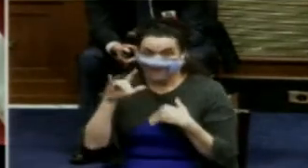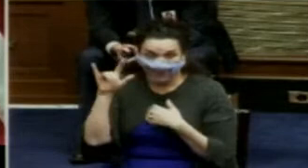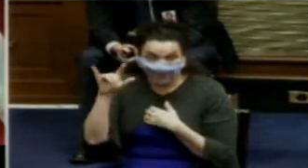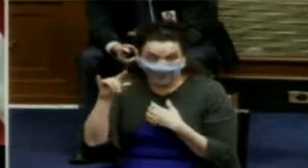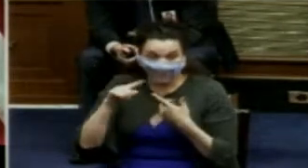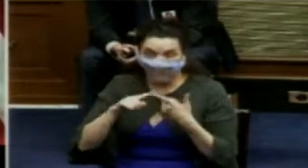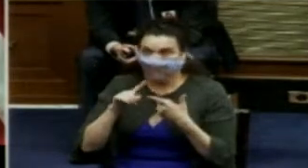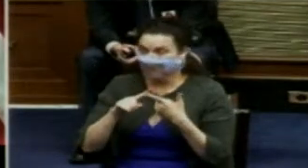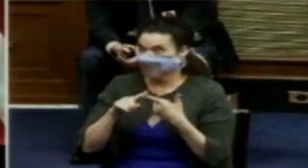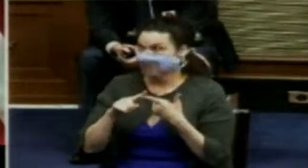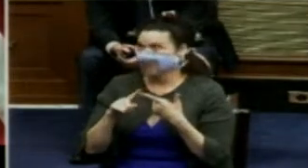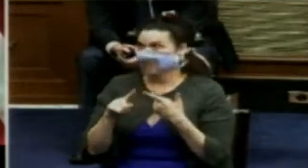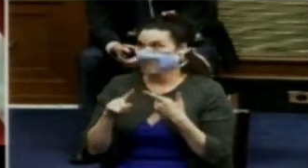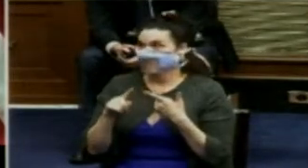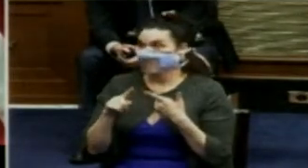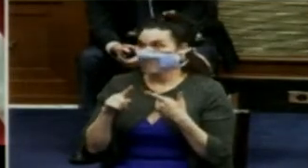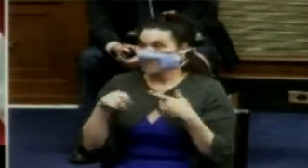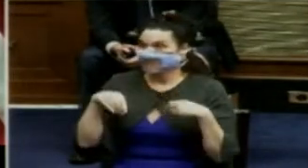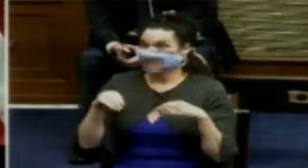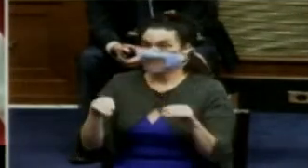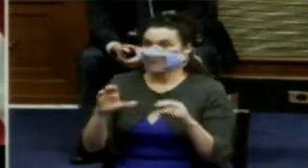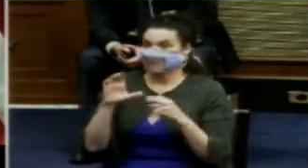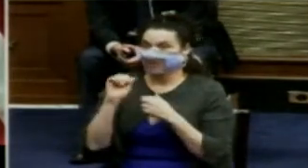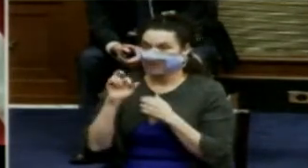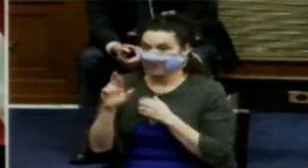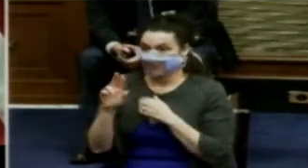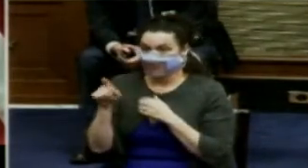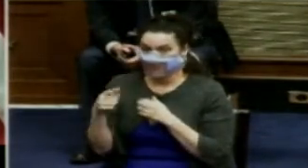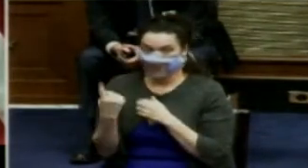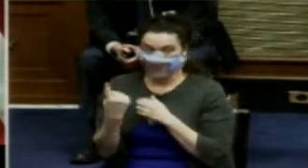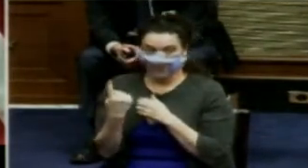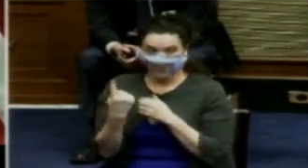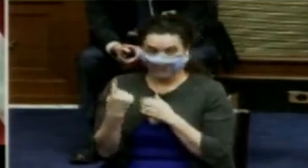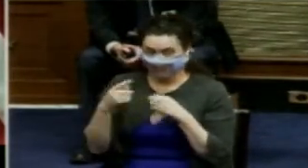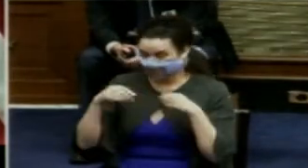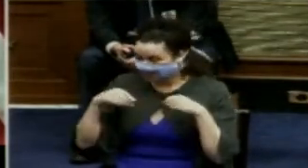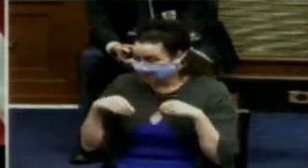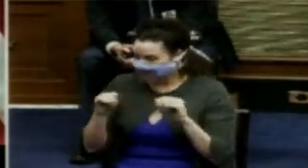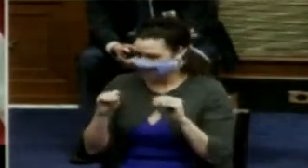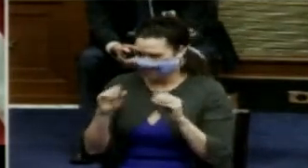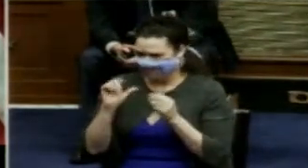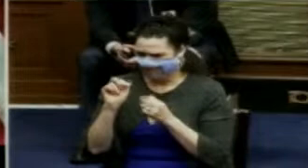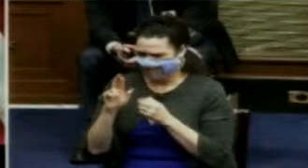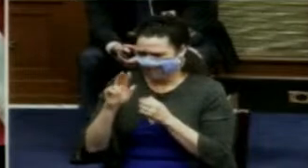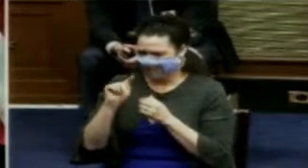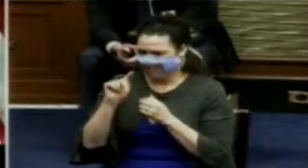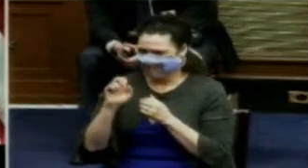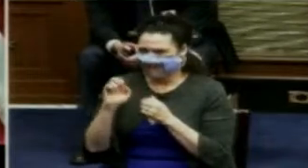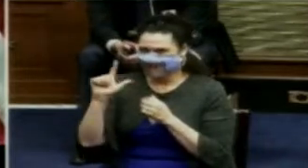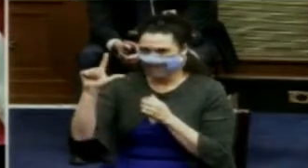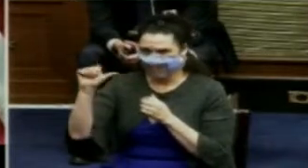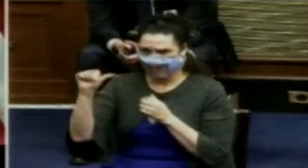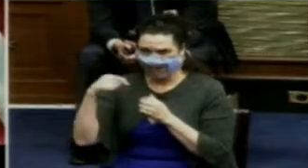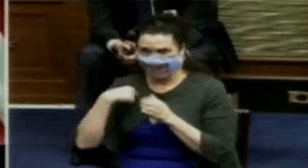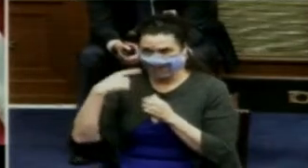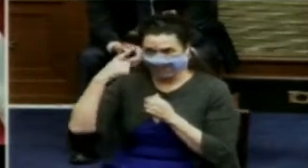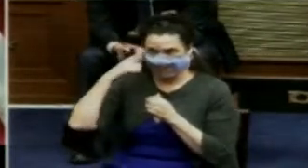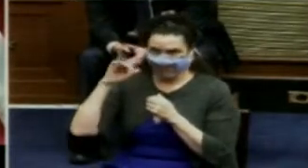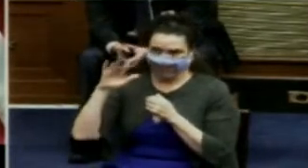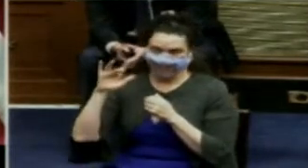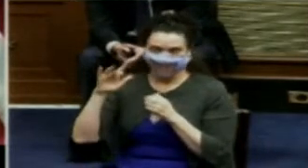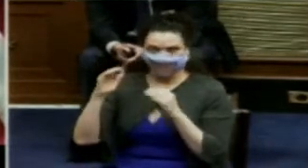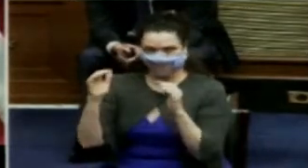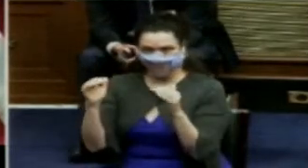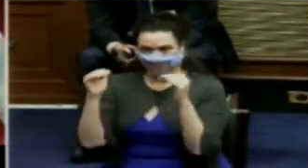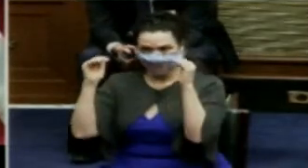dealership, I will tell you that the only dealership there now is Tesla dealership, which is, I think, a high-end car. The